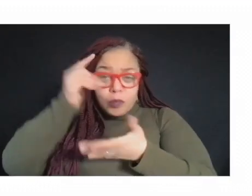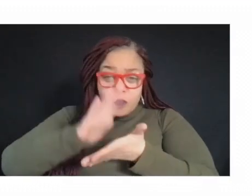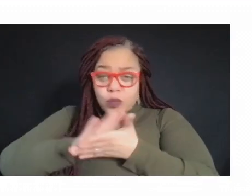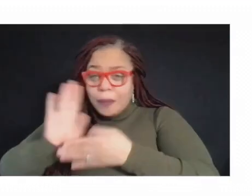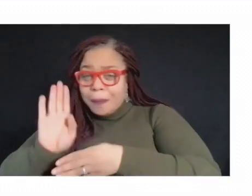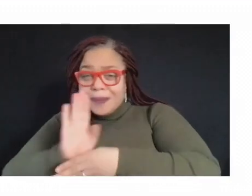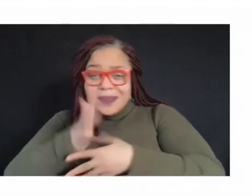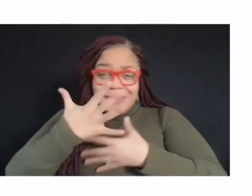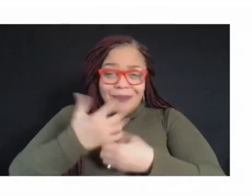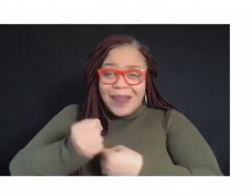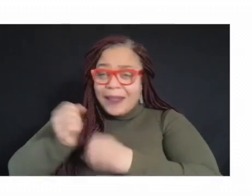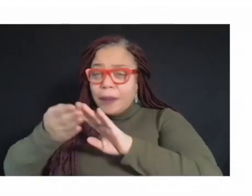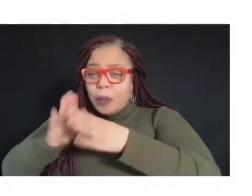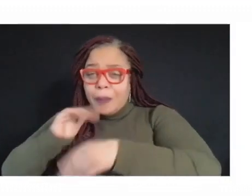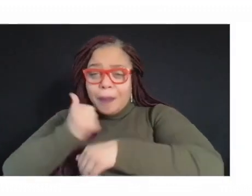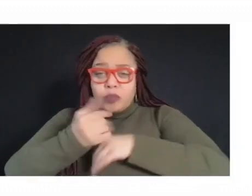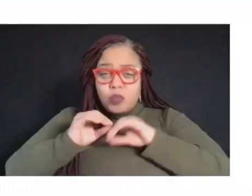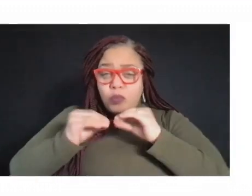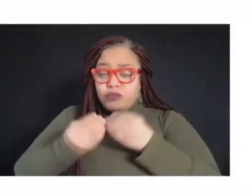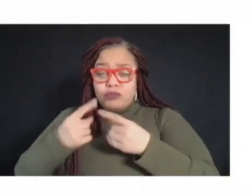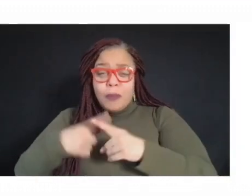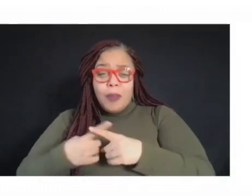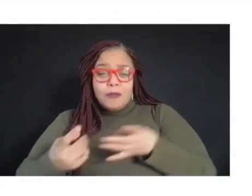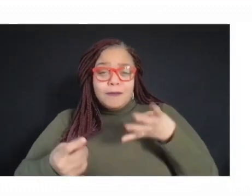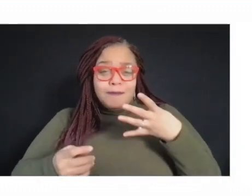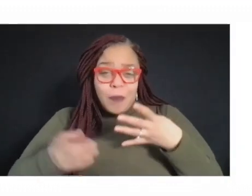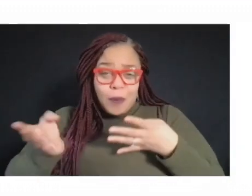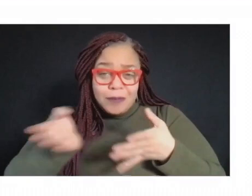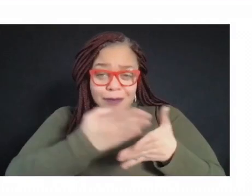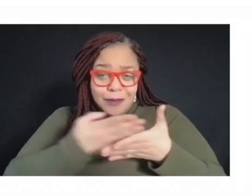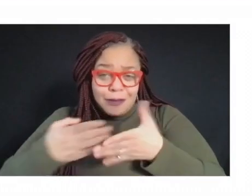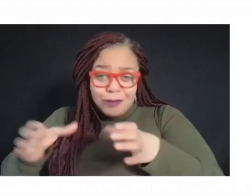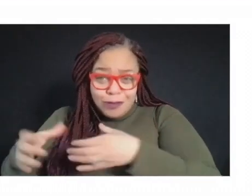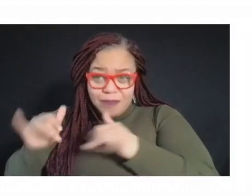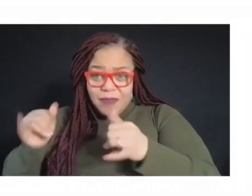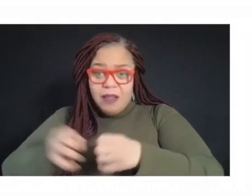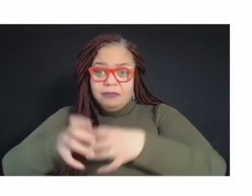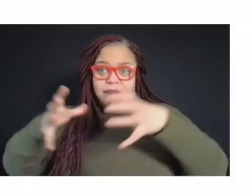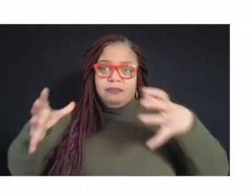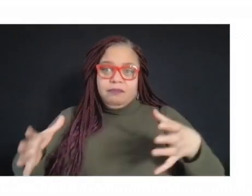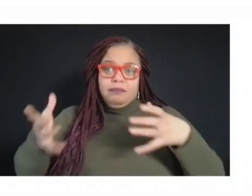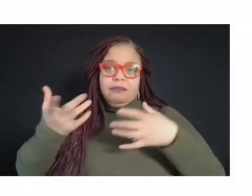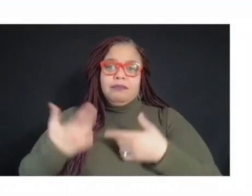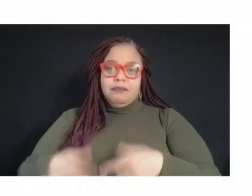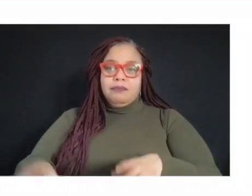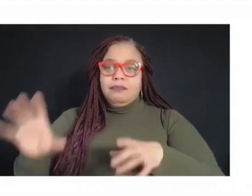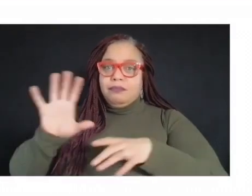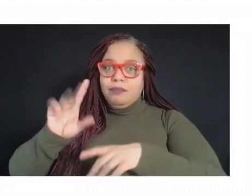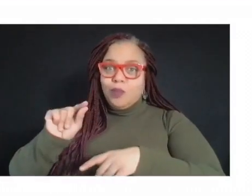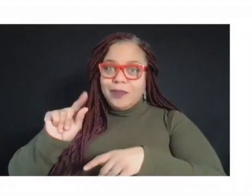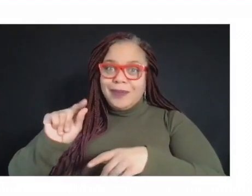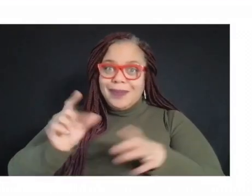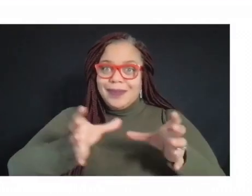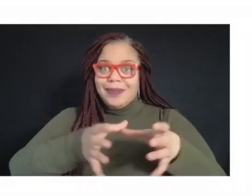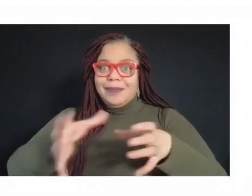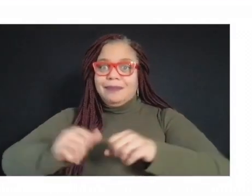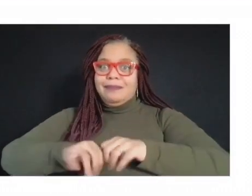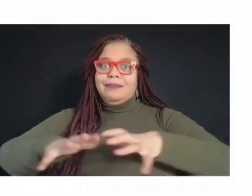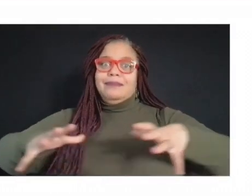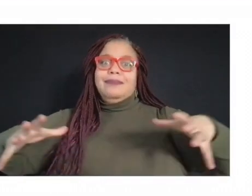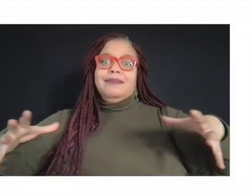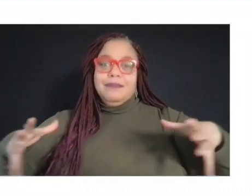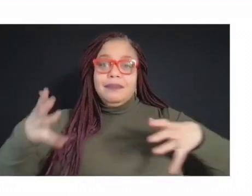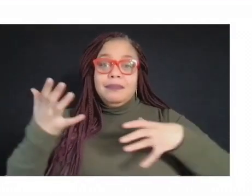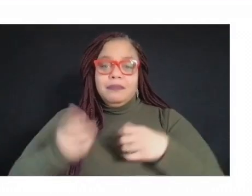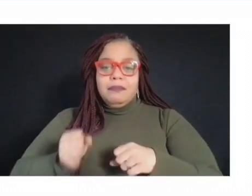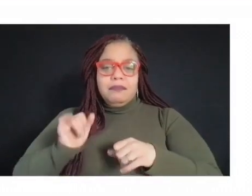sectors were expanded to over 20 sectors to reach the community and get feedback from the community as needed.